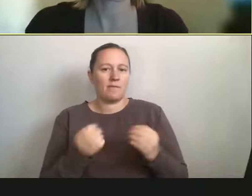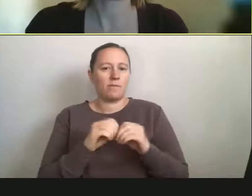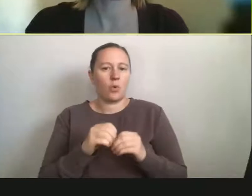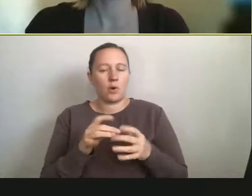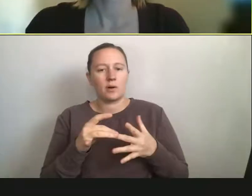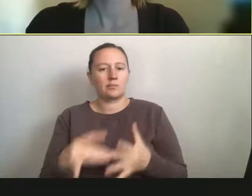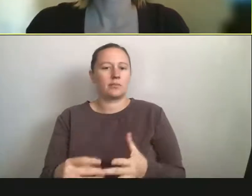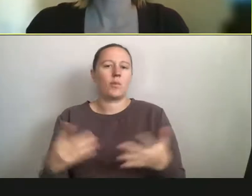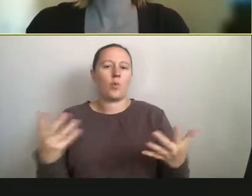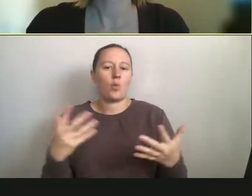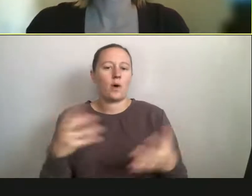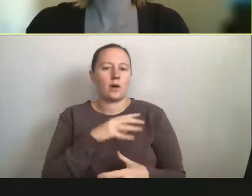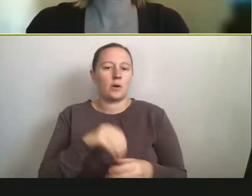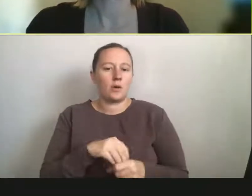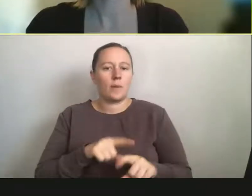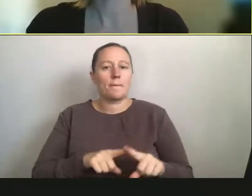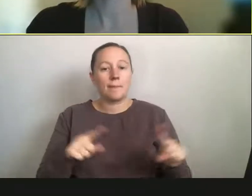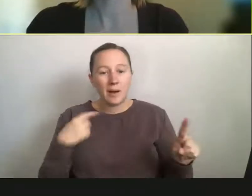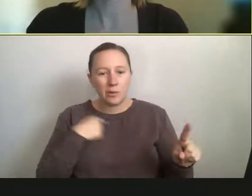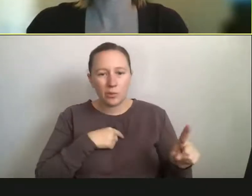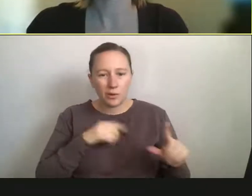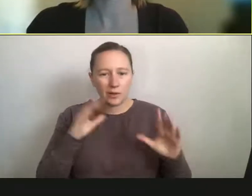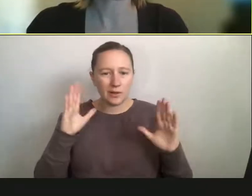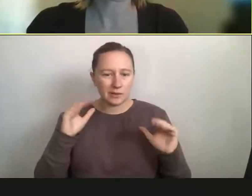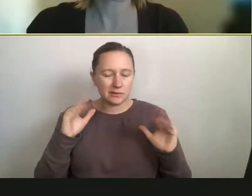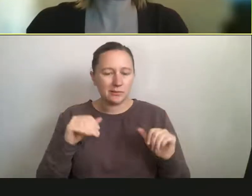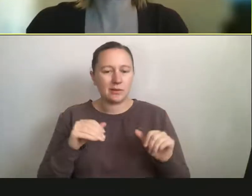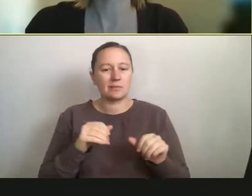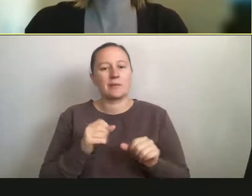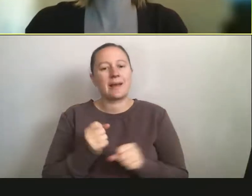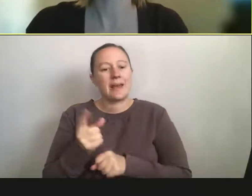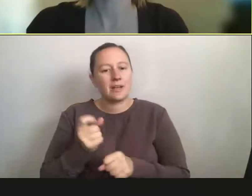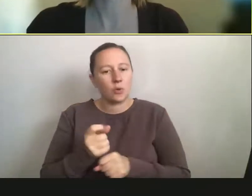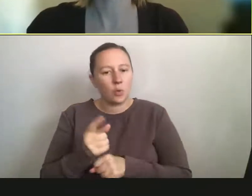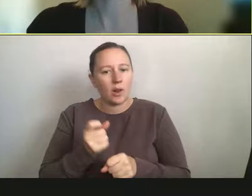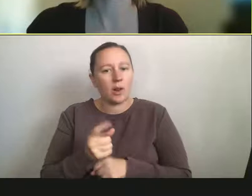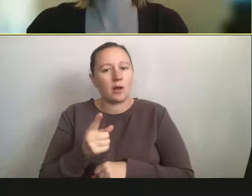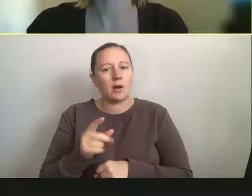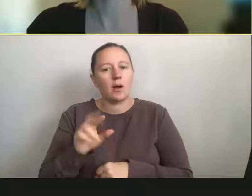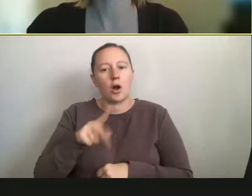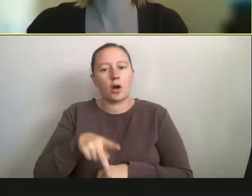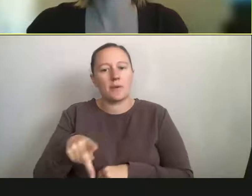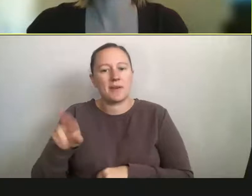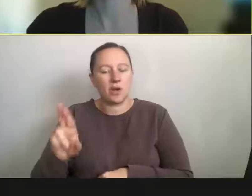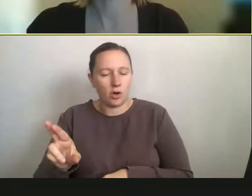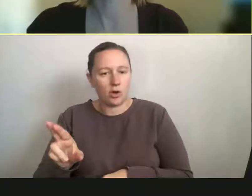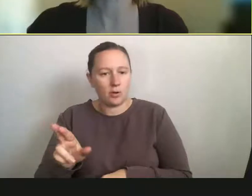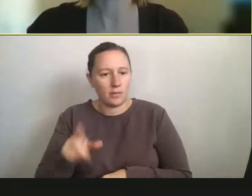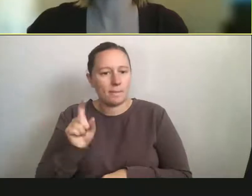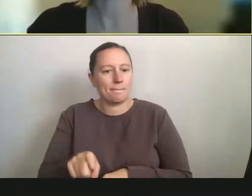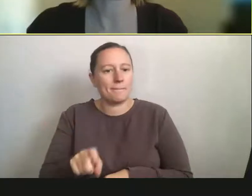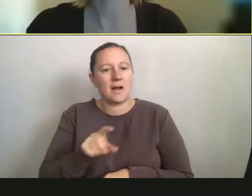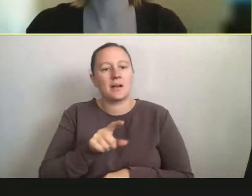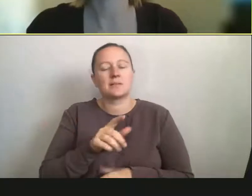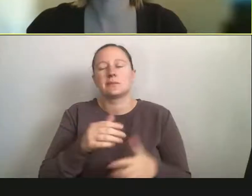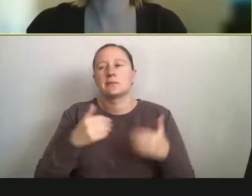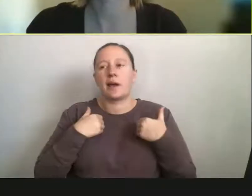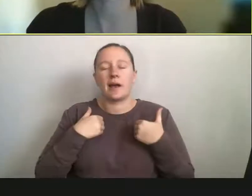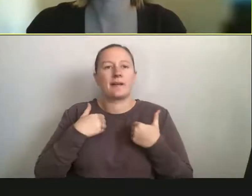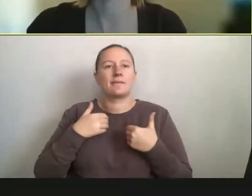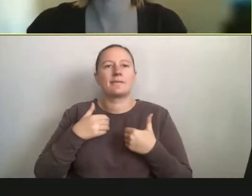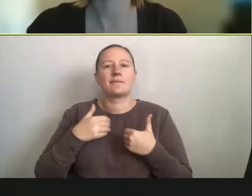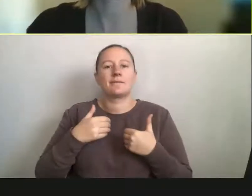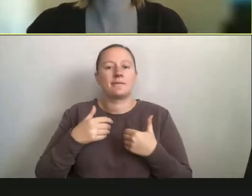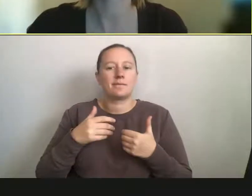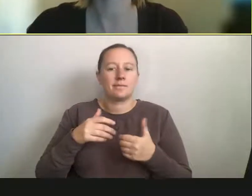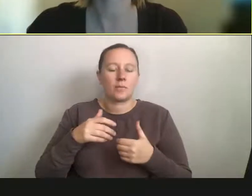to include, but we expect that at least on an annual basis, when you're doing your RPPRs, that there will be a designated area to